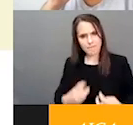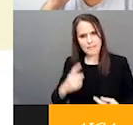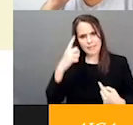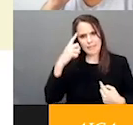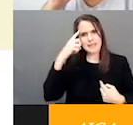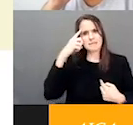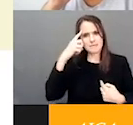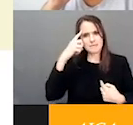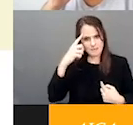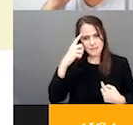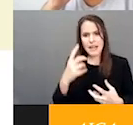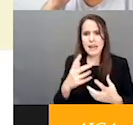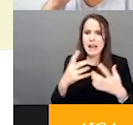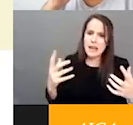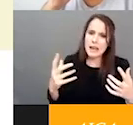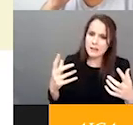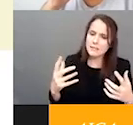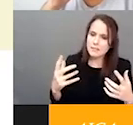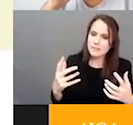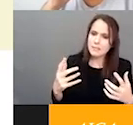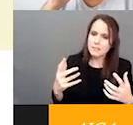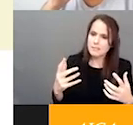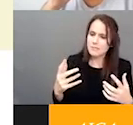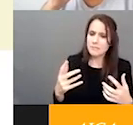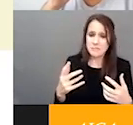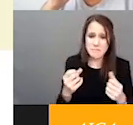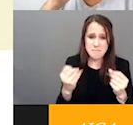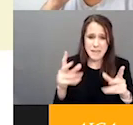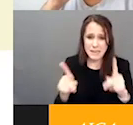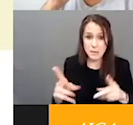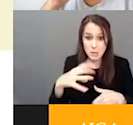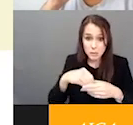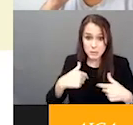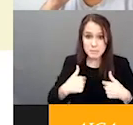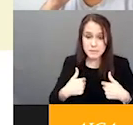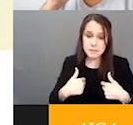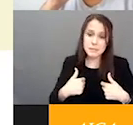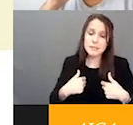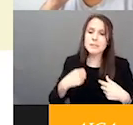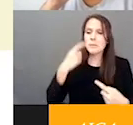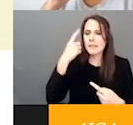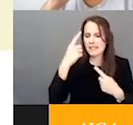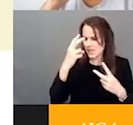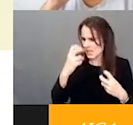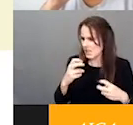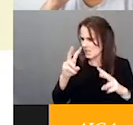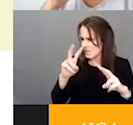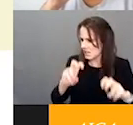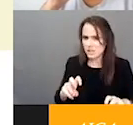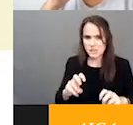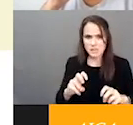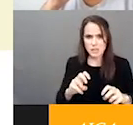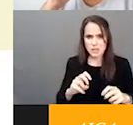a cause for many of us, including myself, to think through and think with each